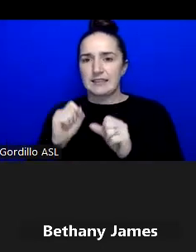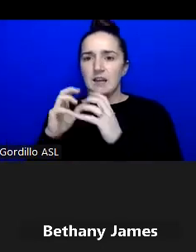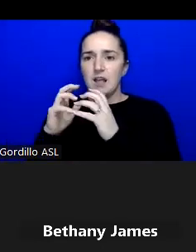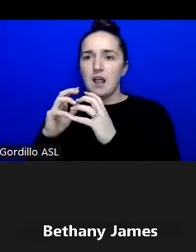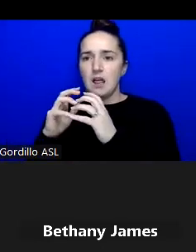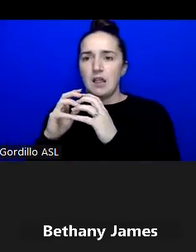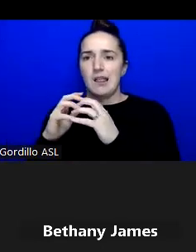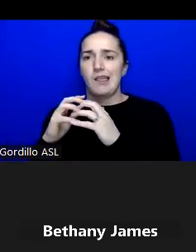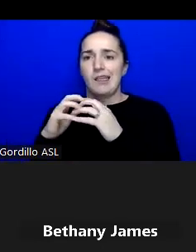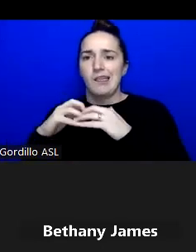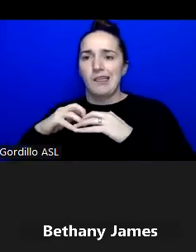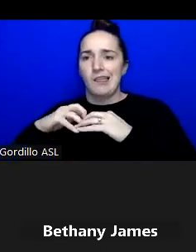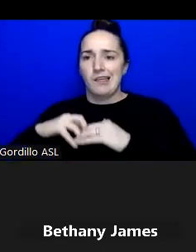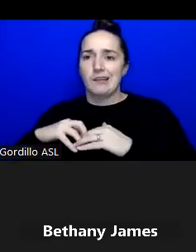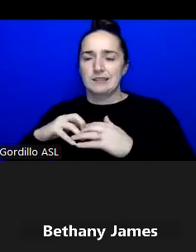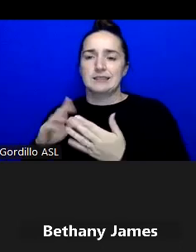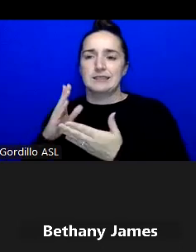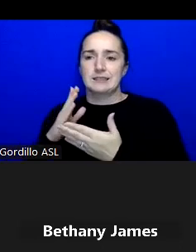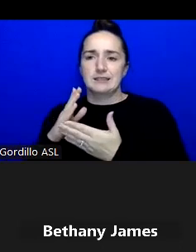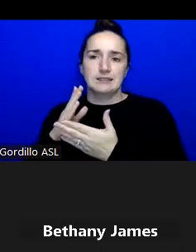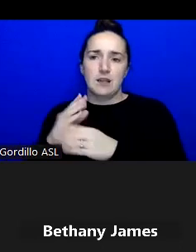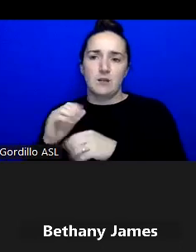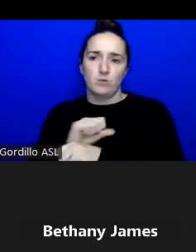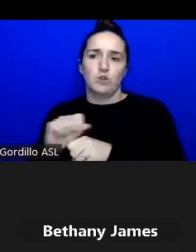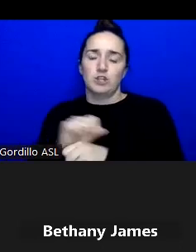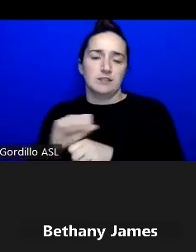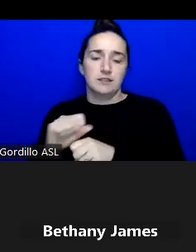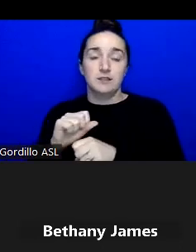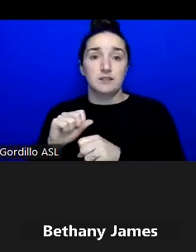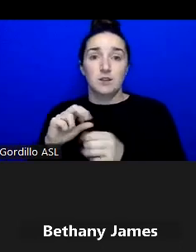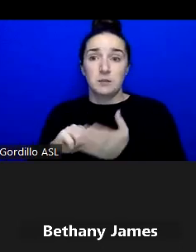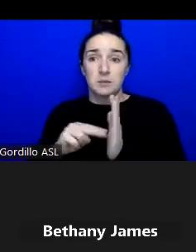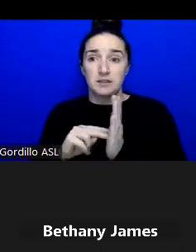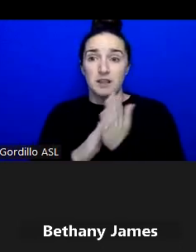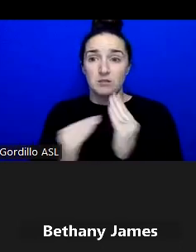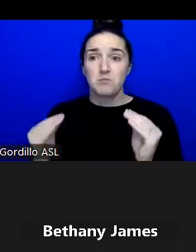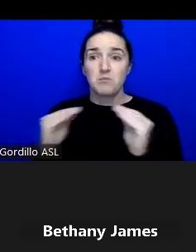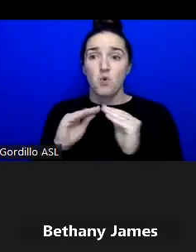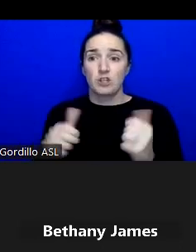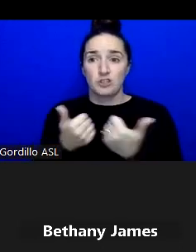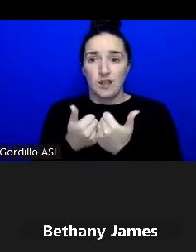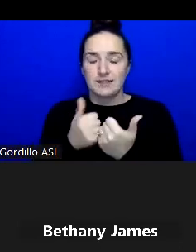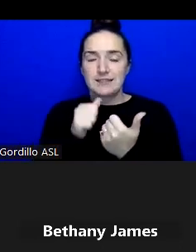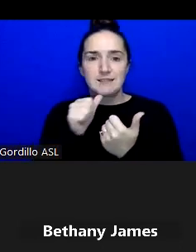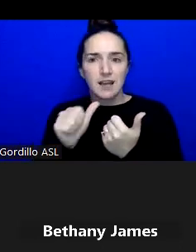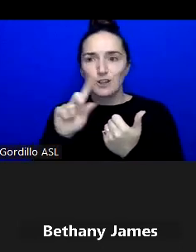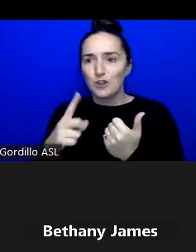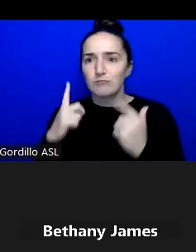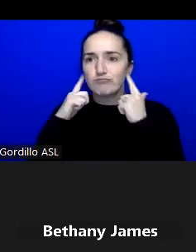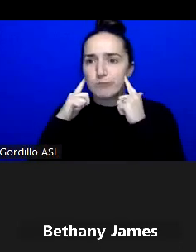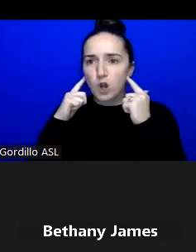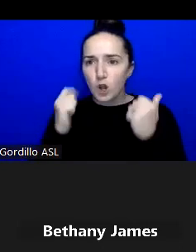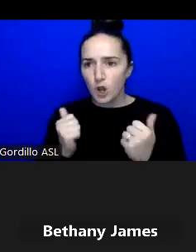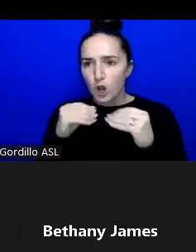allocated for hearing. So it literally makes it even more challenging. It's not just the element of you've literally lost the hearing, but